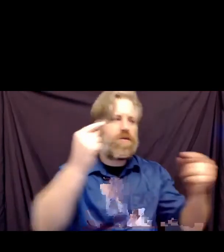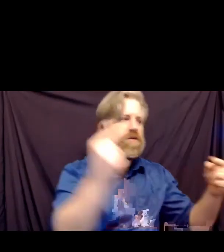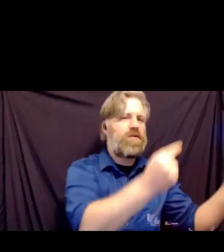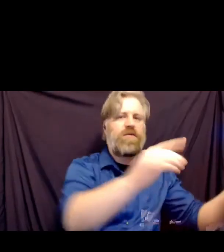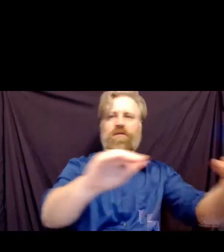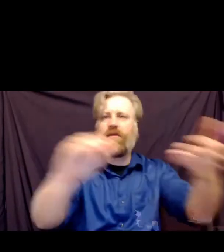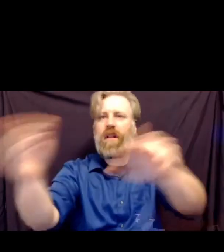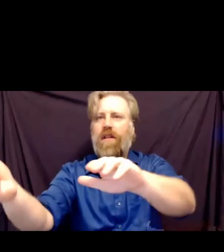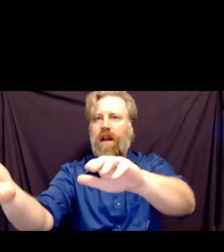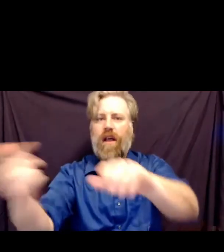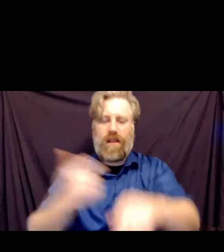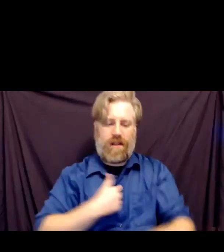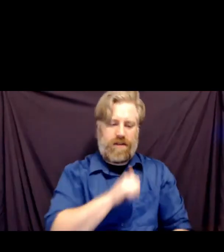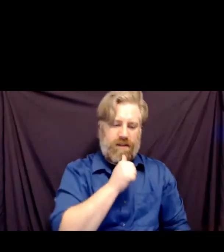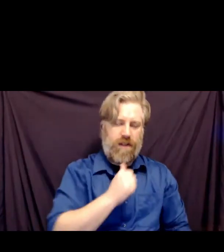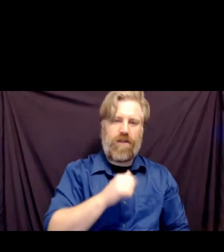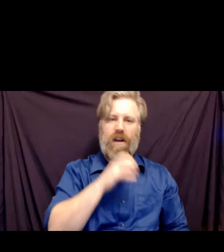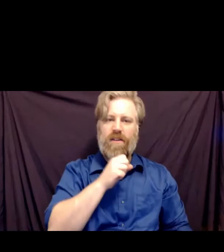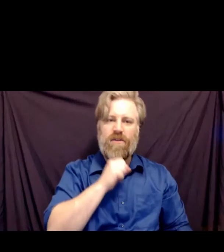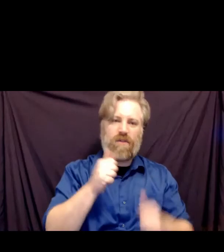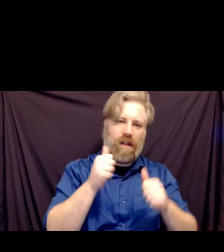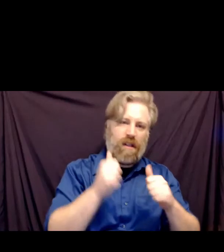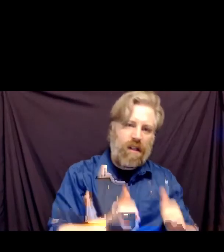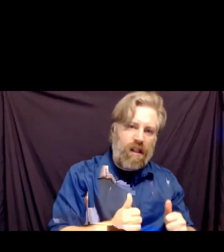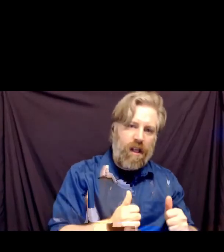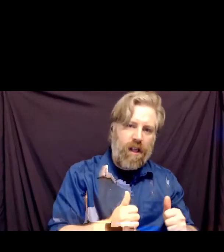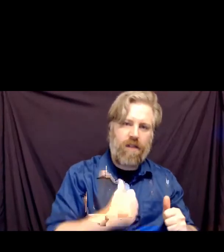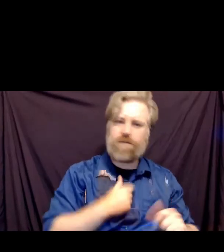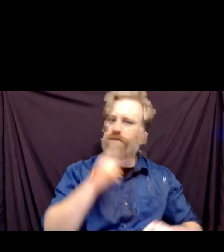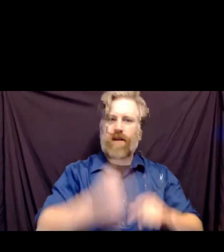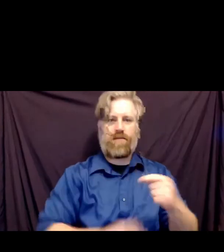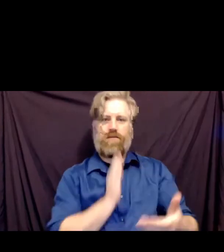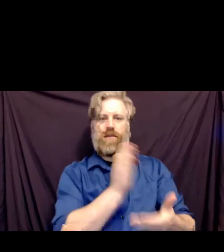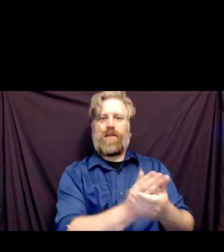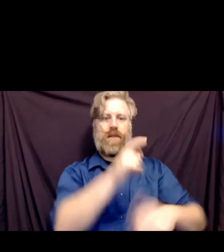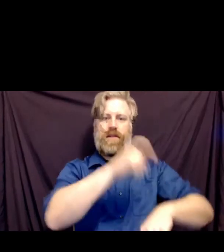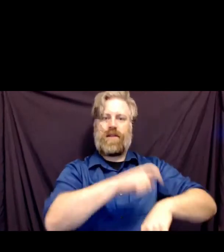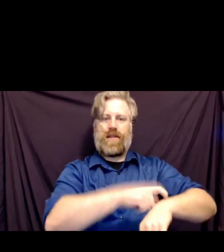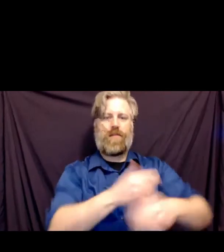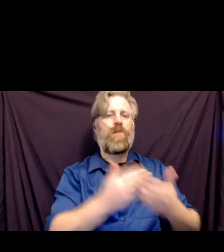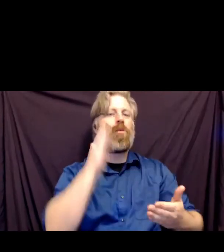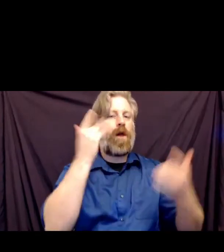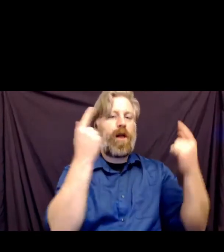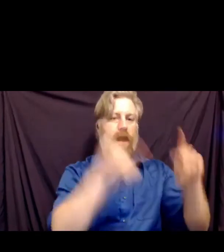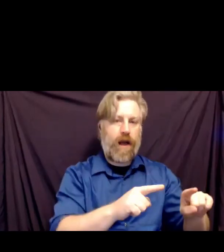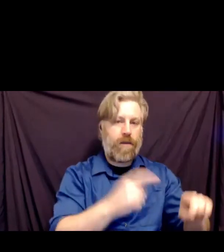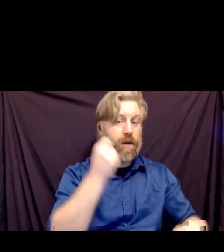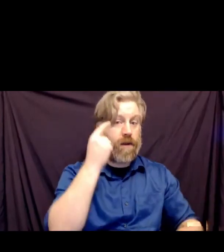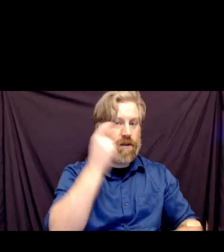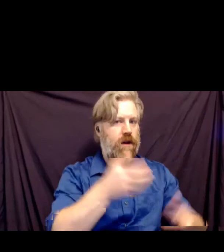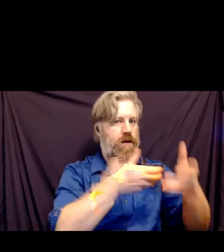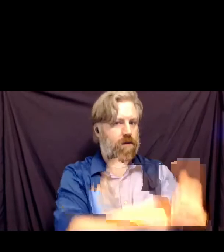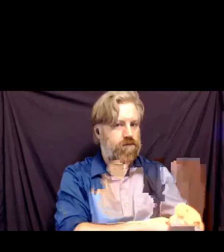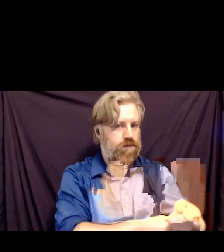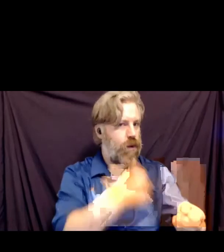old. Nothing you do can stop time's unfolding. You don't ever let go of the thread. And I